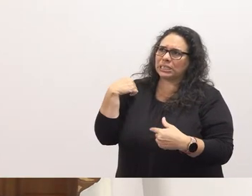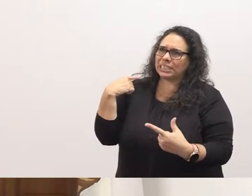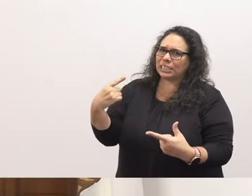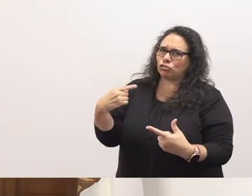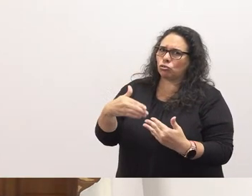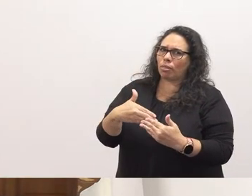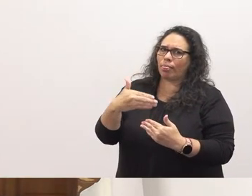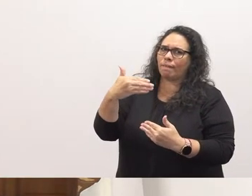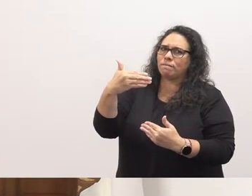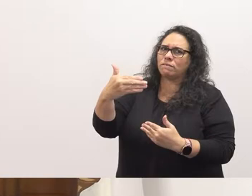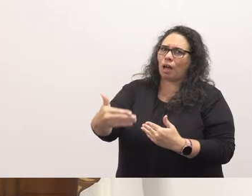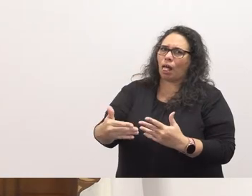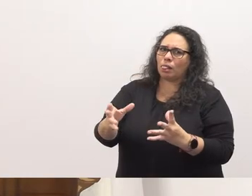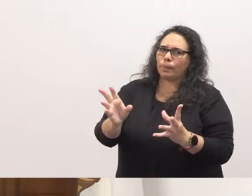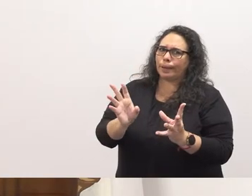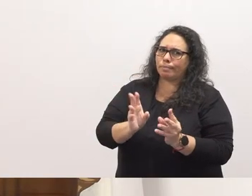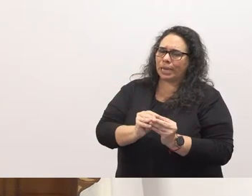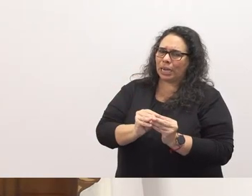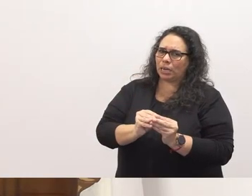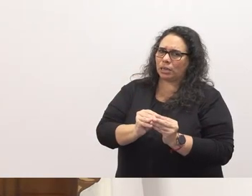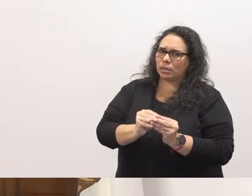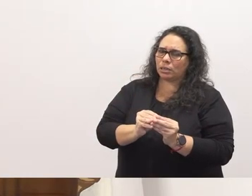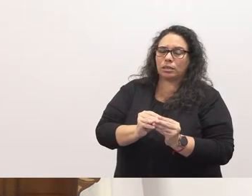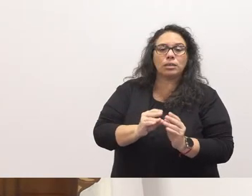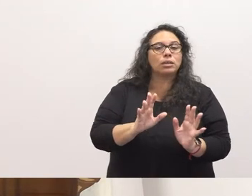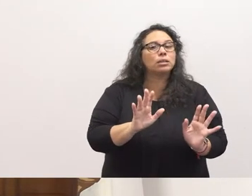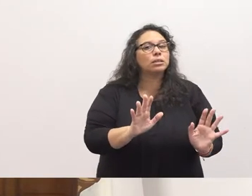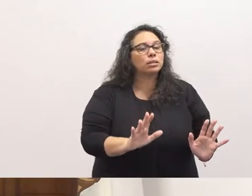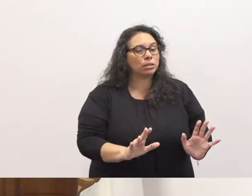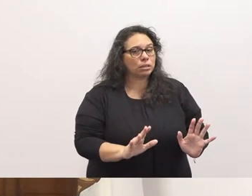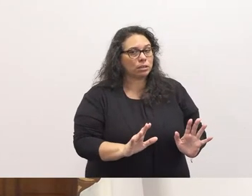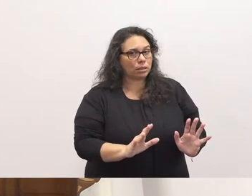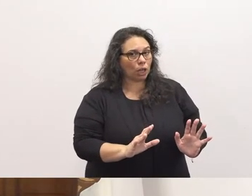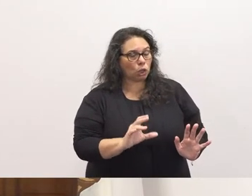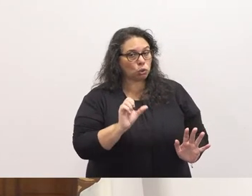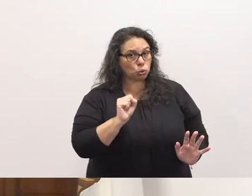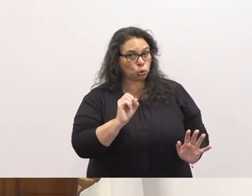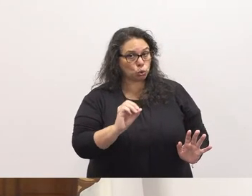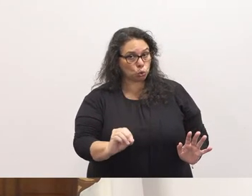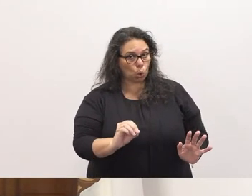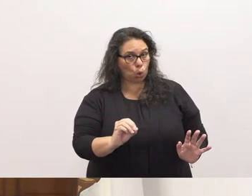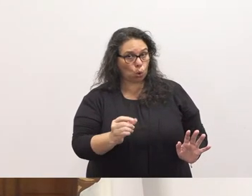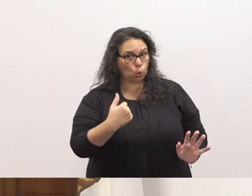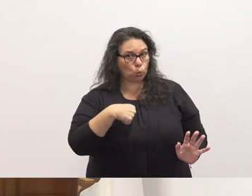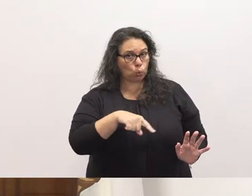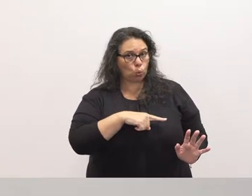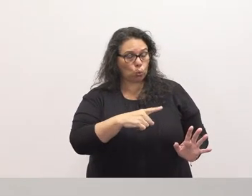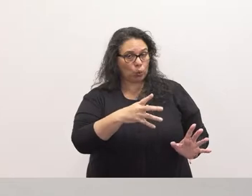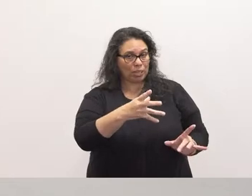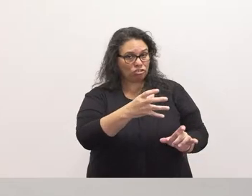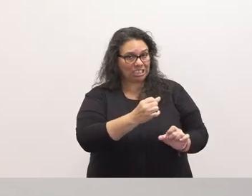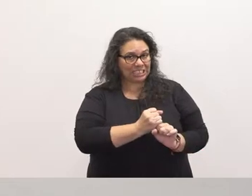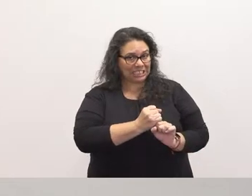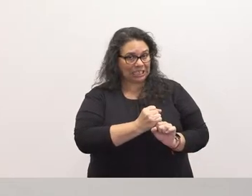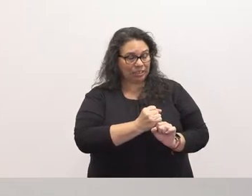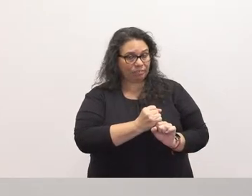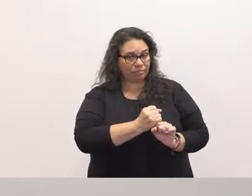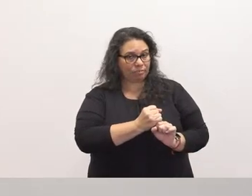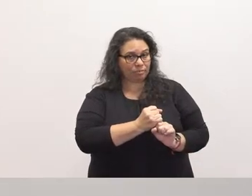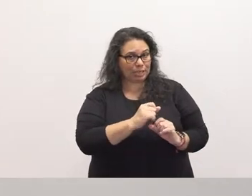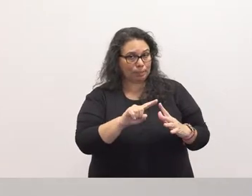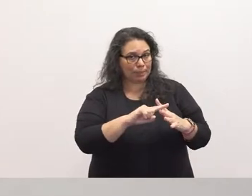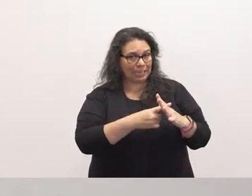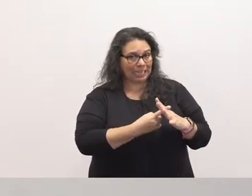following meeting? So what we received was that at beginning